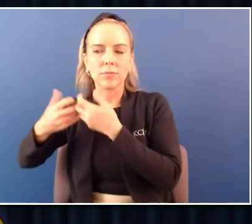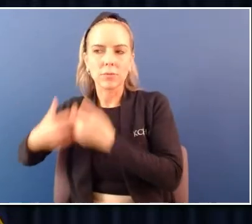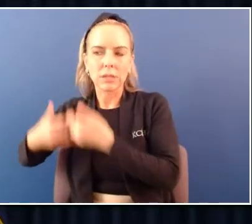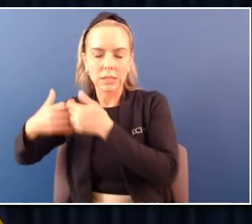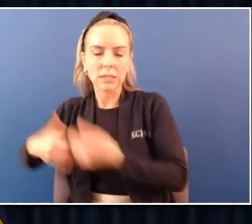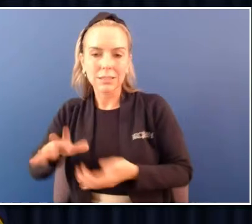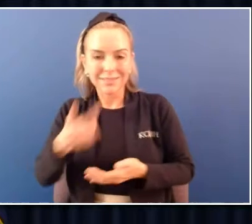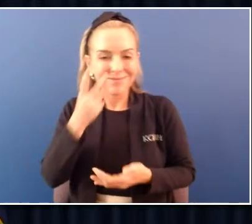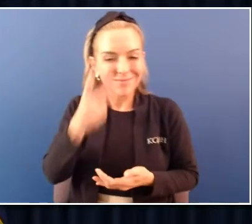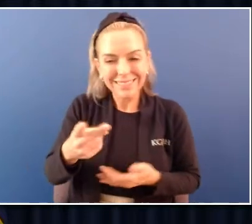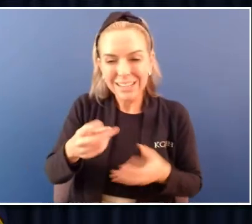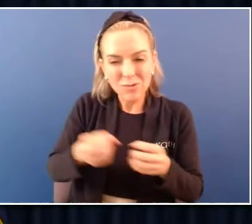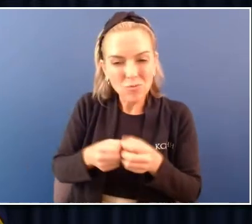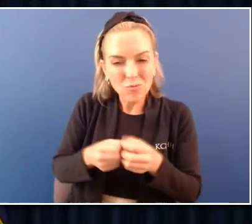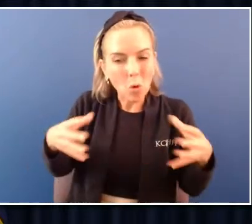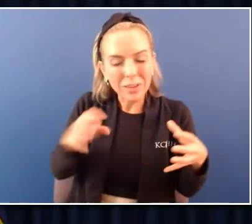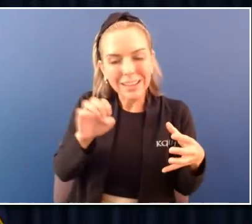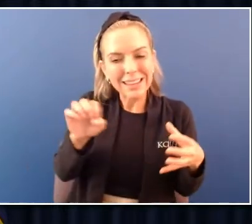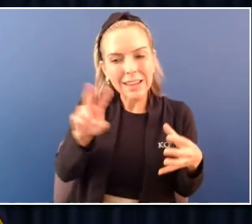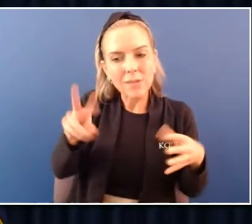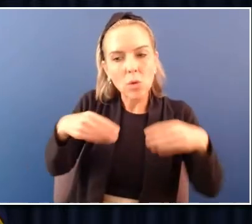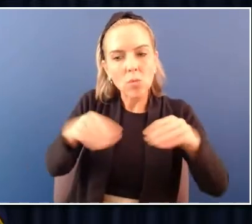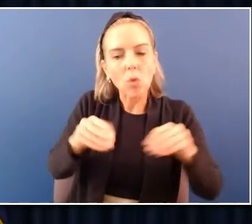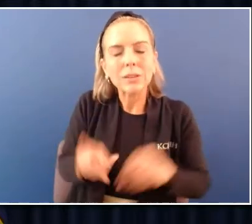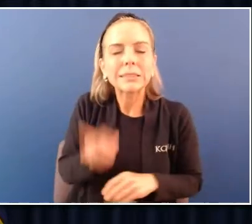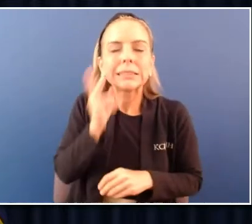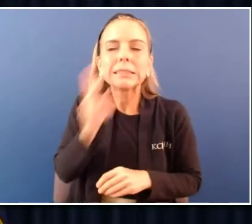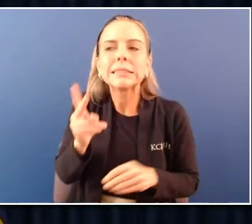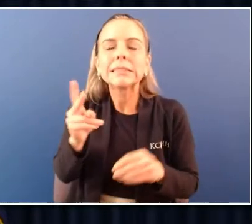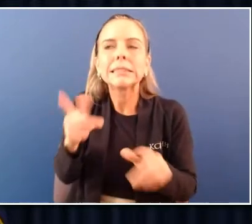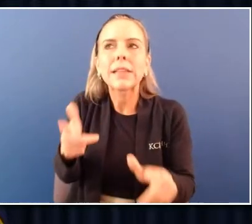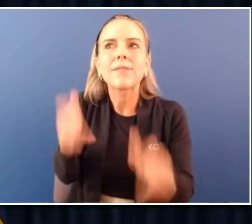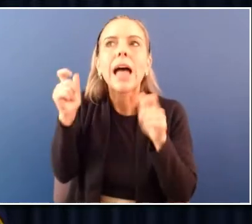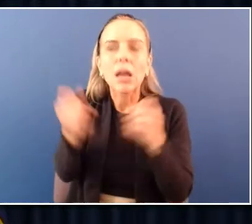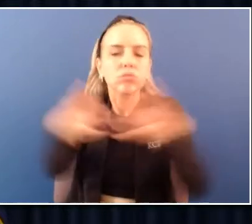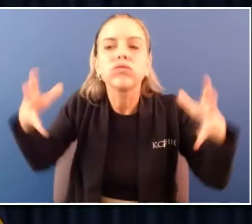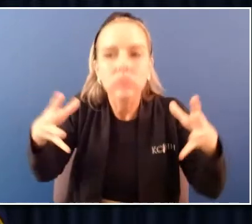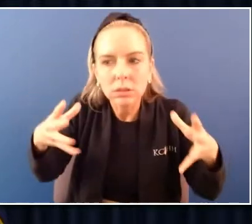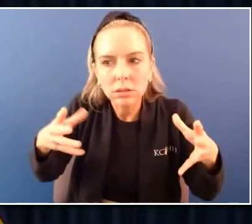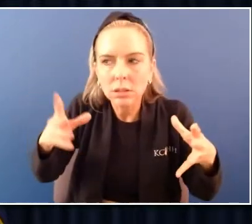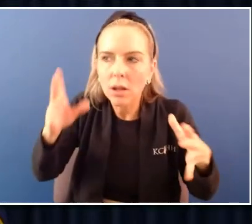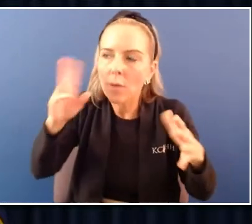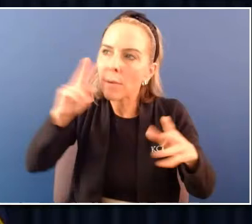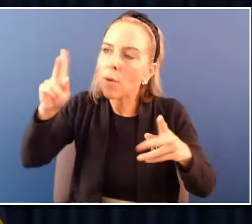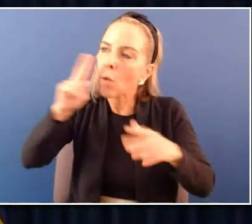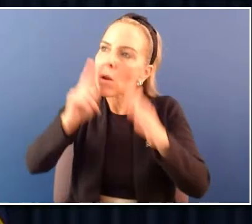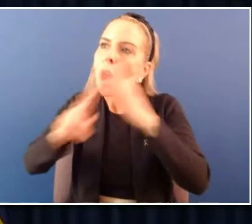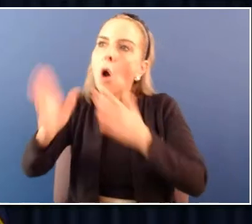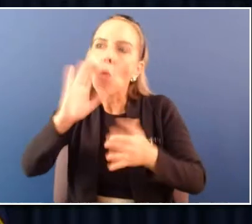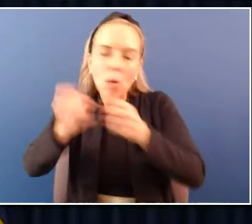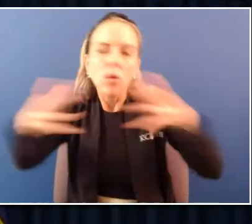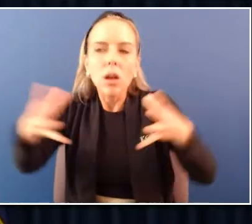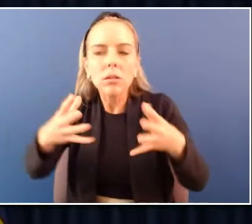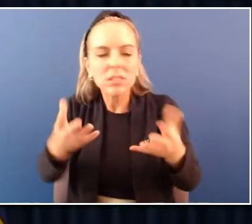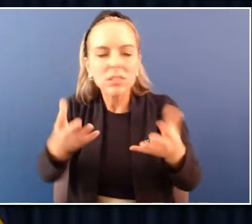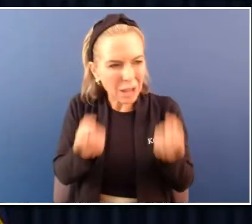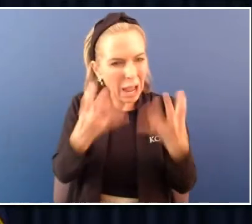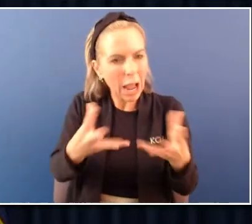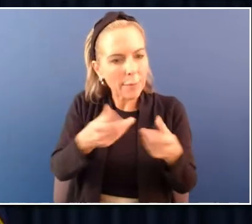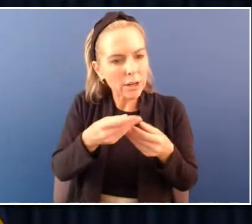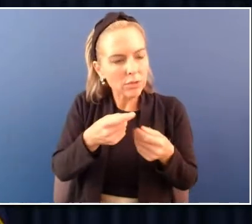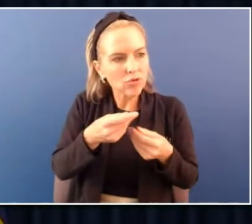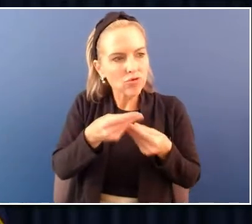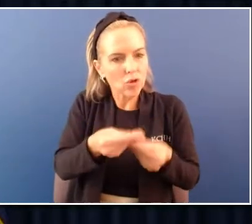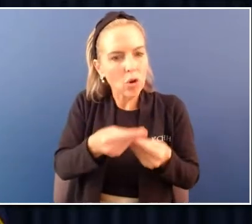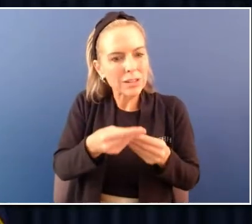in the EV market. You just don't see growth as fast as some people predicted. Well, look around. How many charging stations are there? The cost